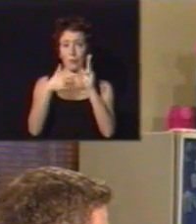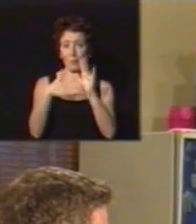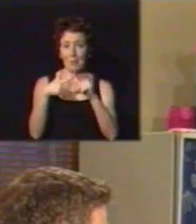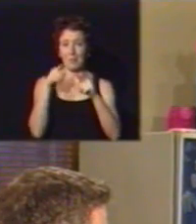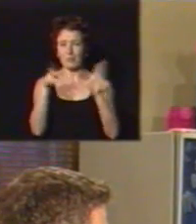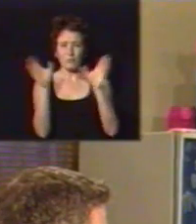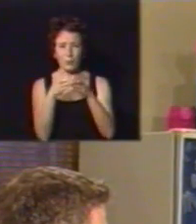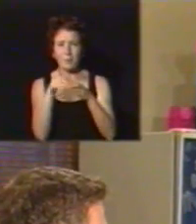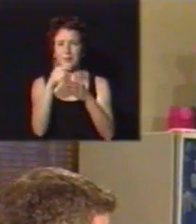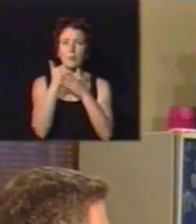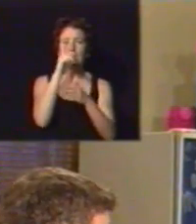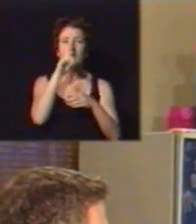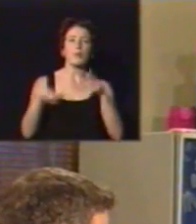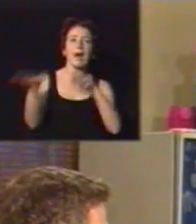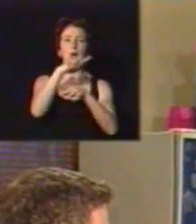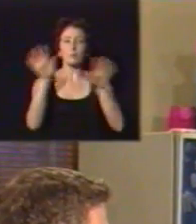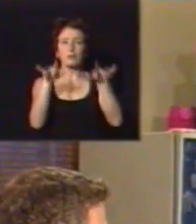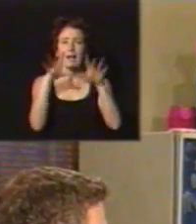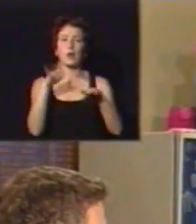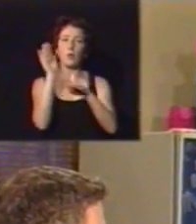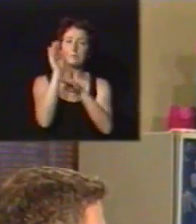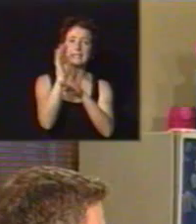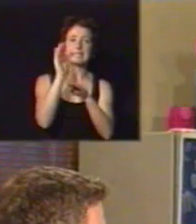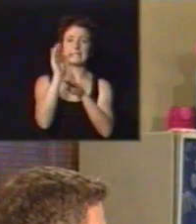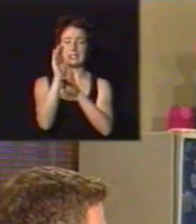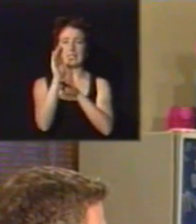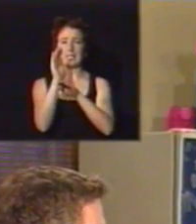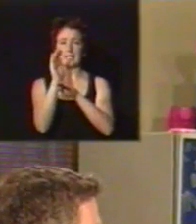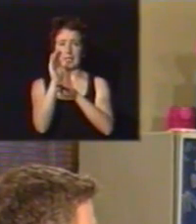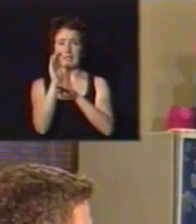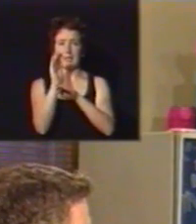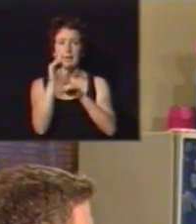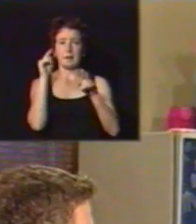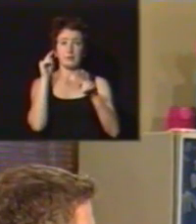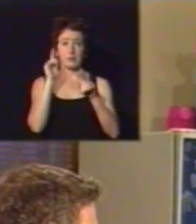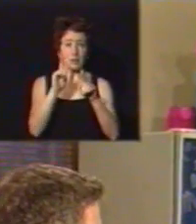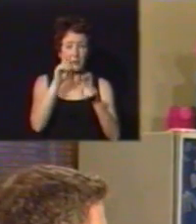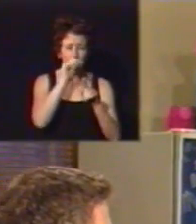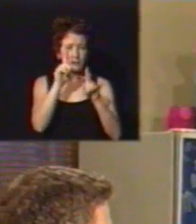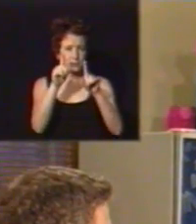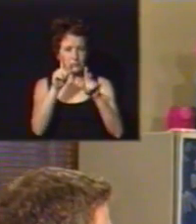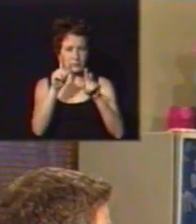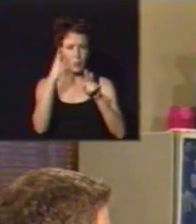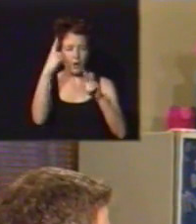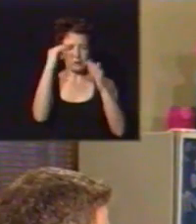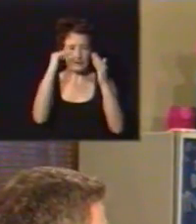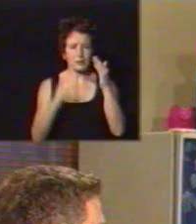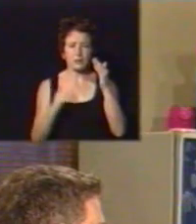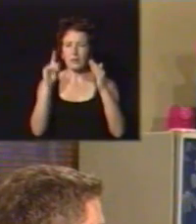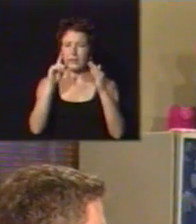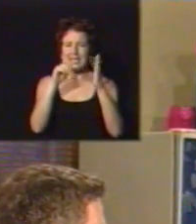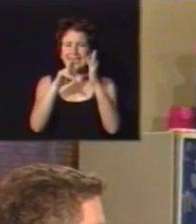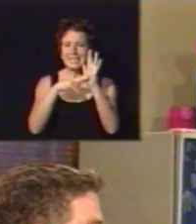group for people all around Australia and overseas as well. Can we break it back down to intersex